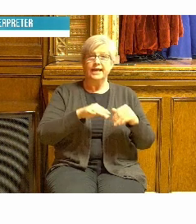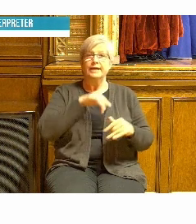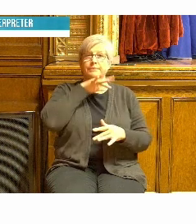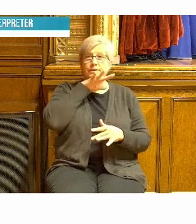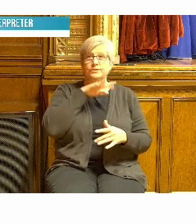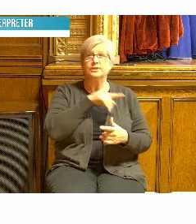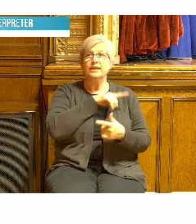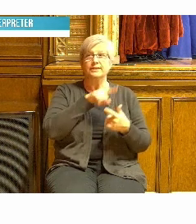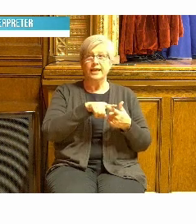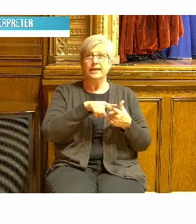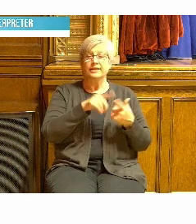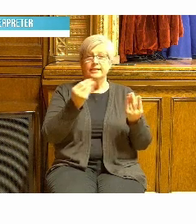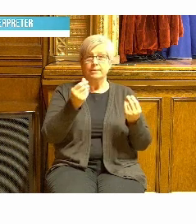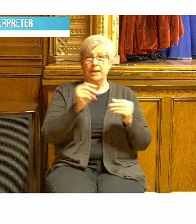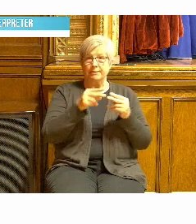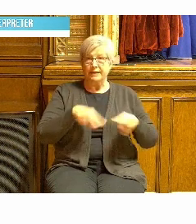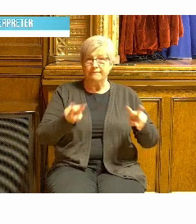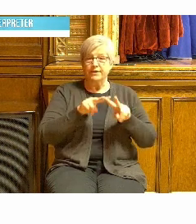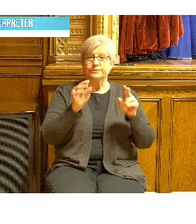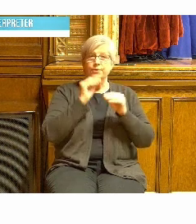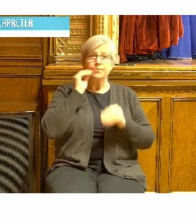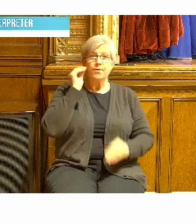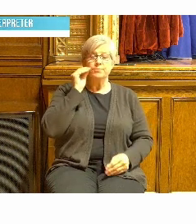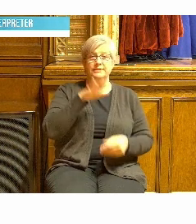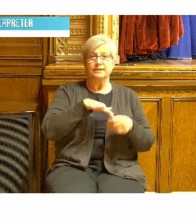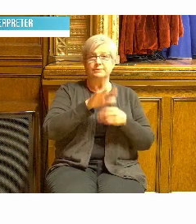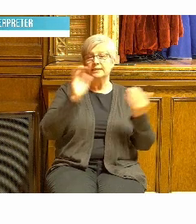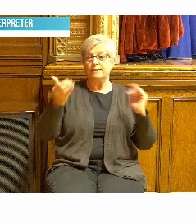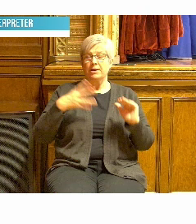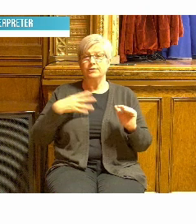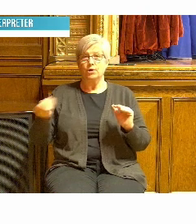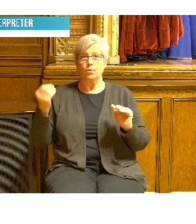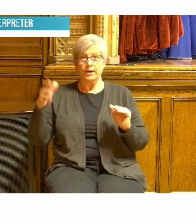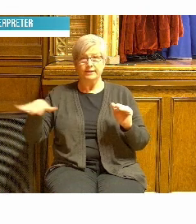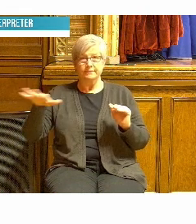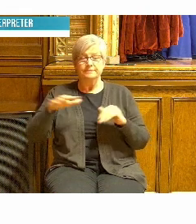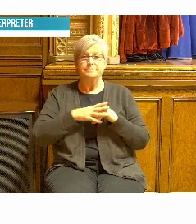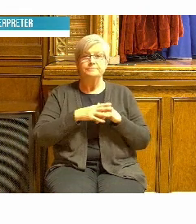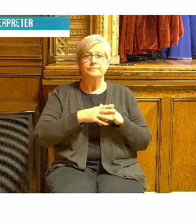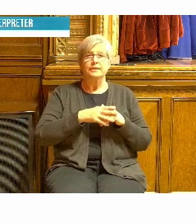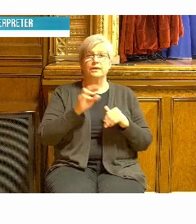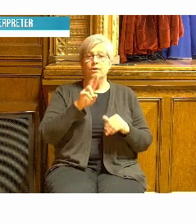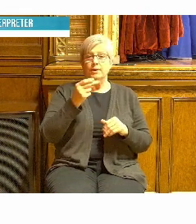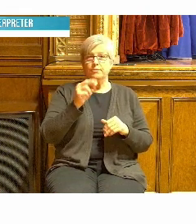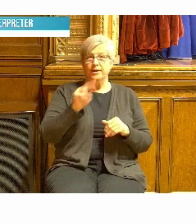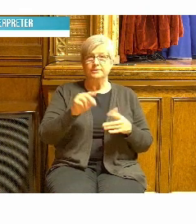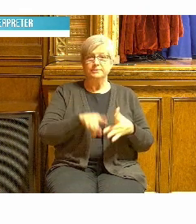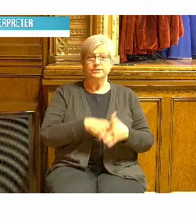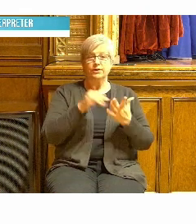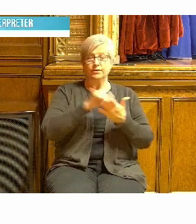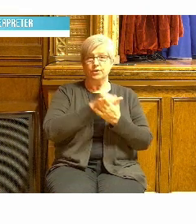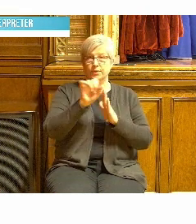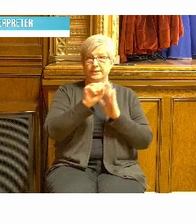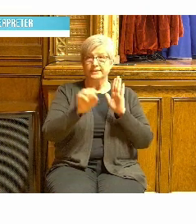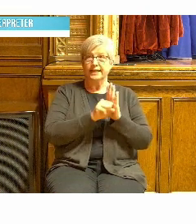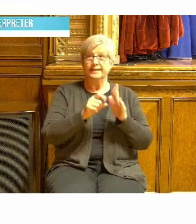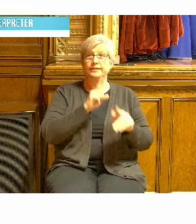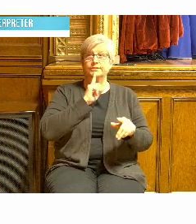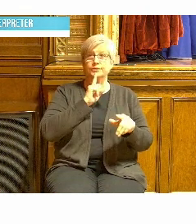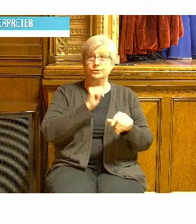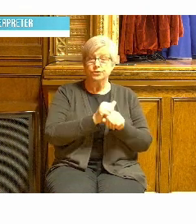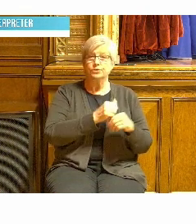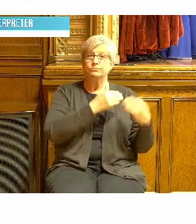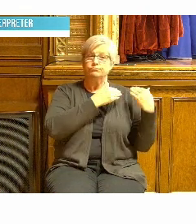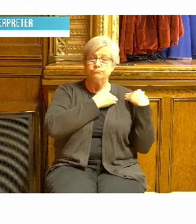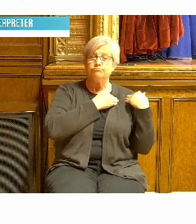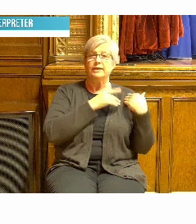pollution and the property values of these homes in these neighborhoods compared to white neighborhoods. Reparations will be the start of New York taking a true accountable look